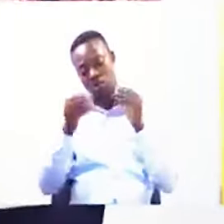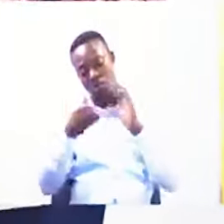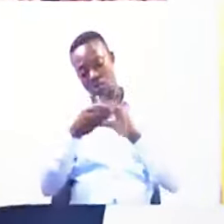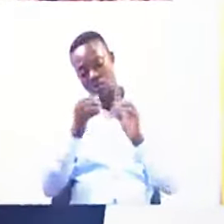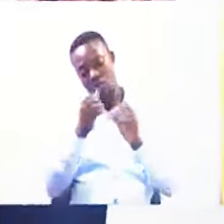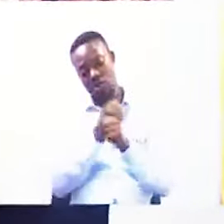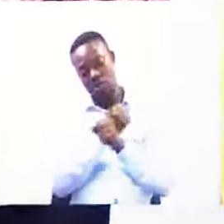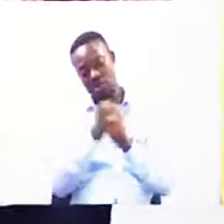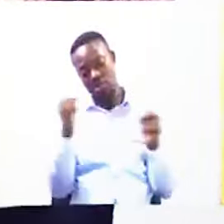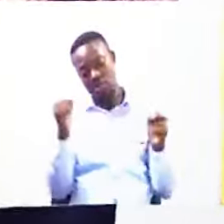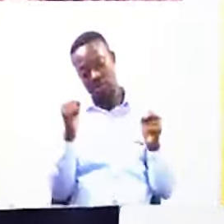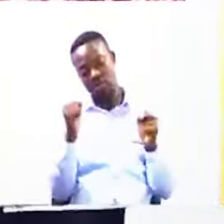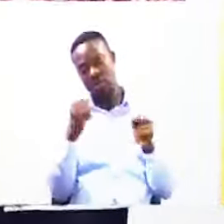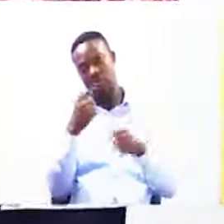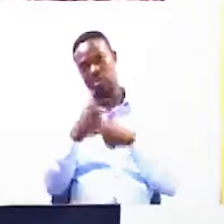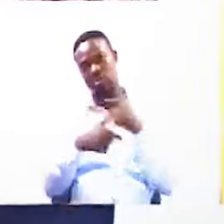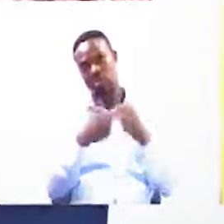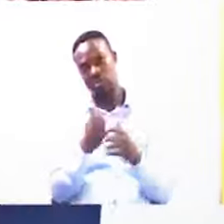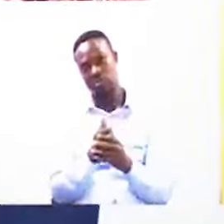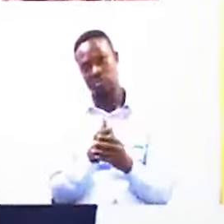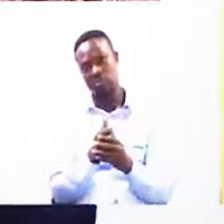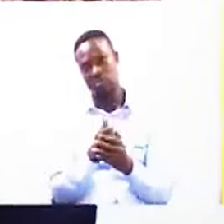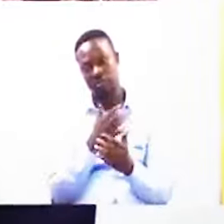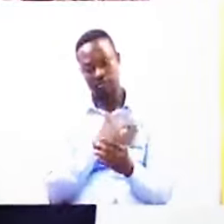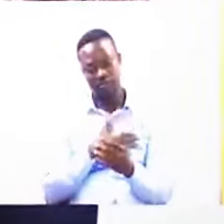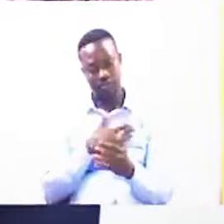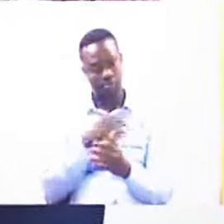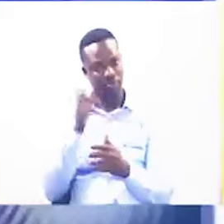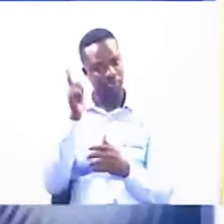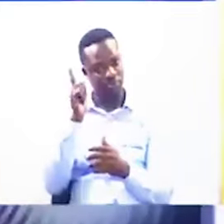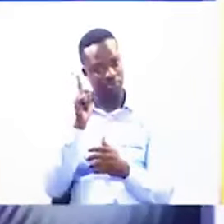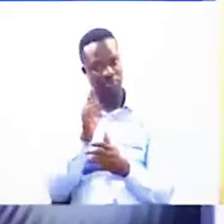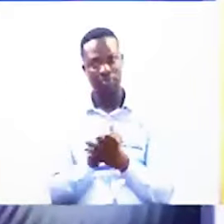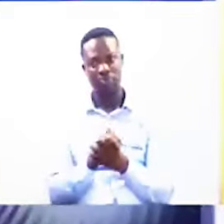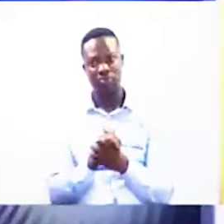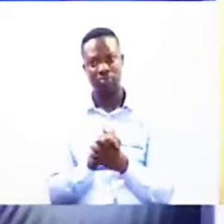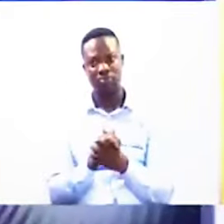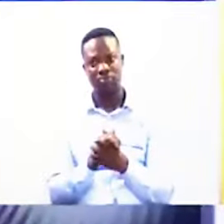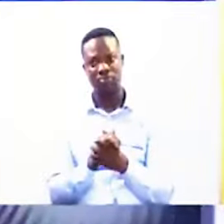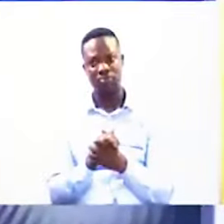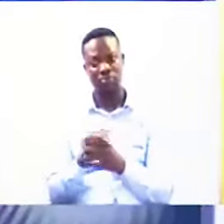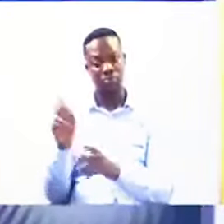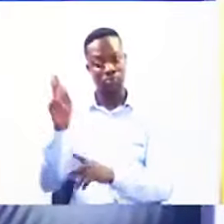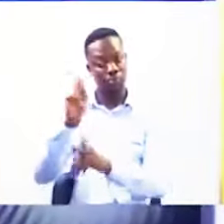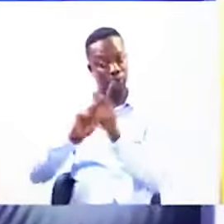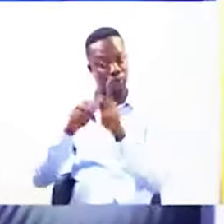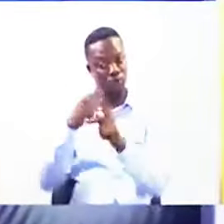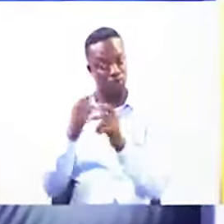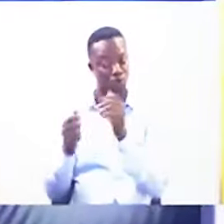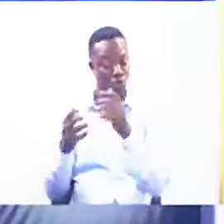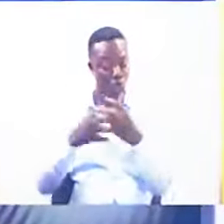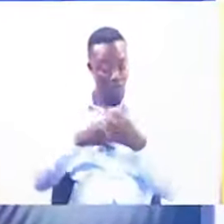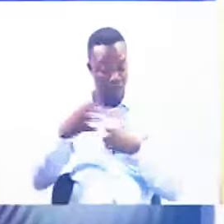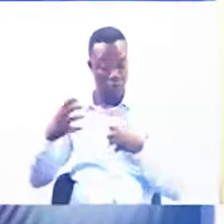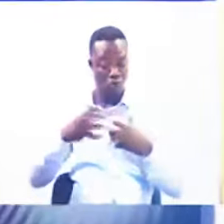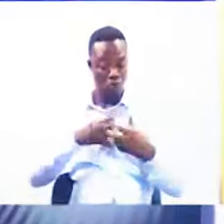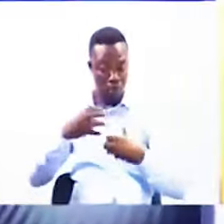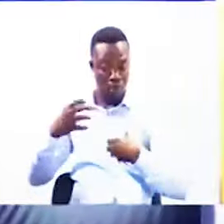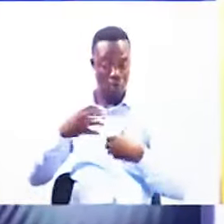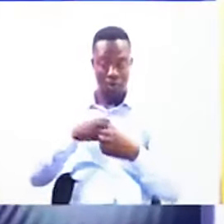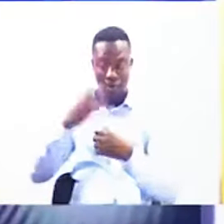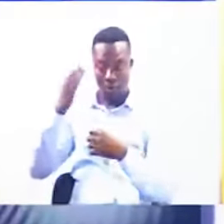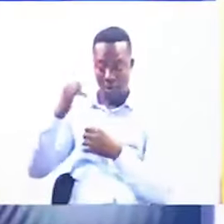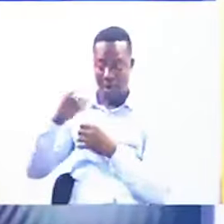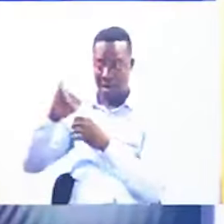asempa oka. Now, please listen to me. Those who actually complained, the people who came from